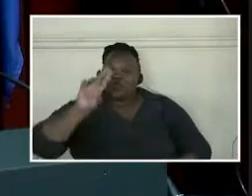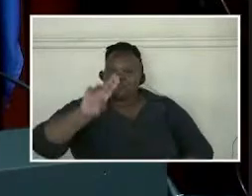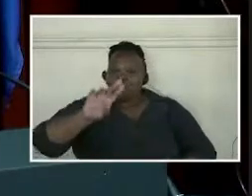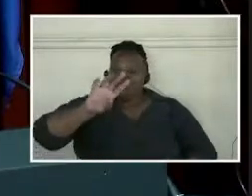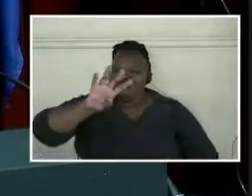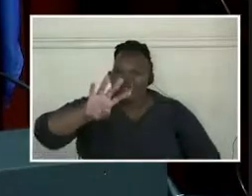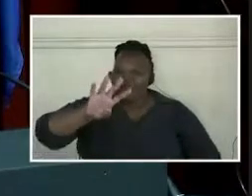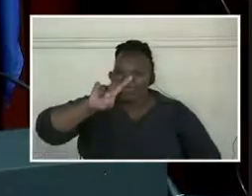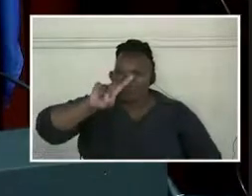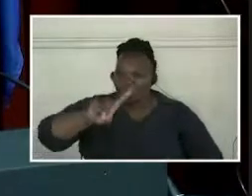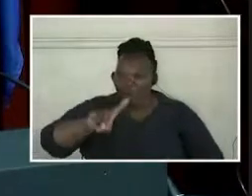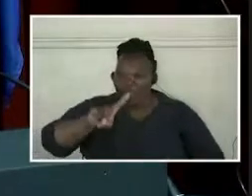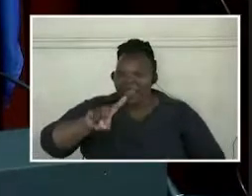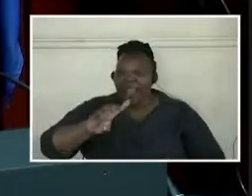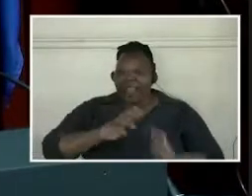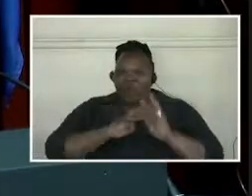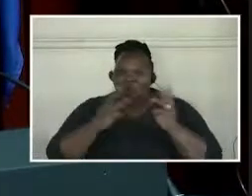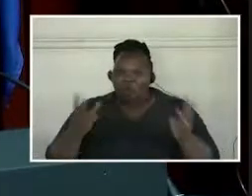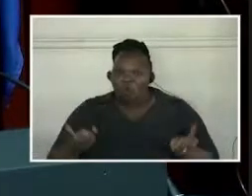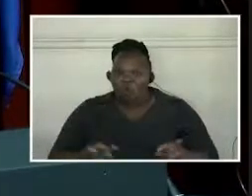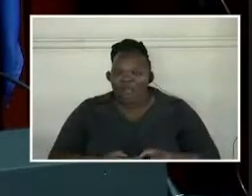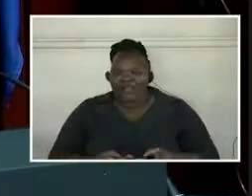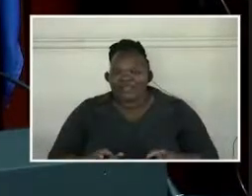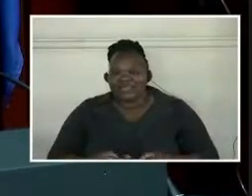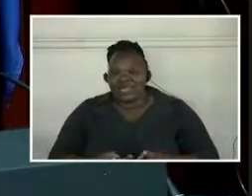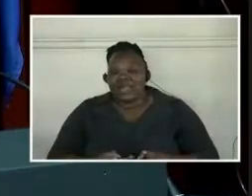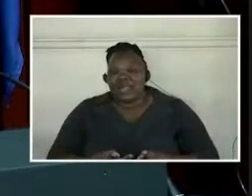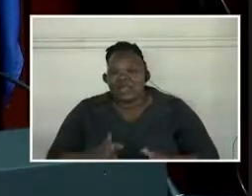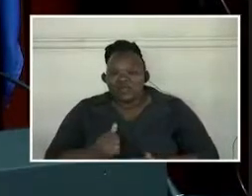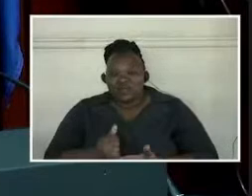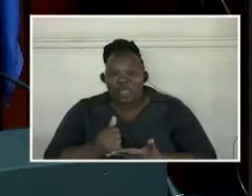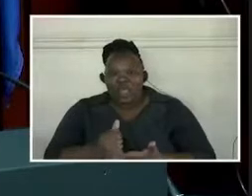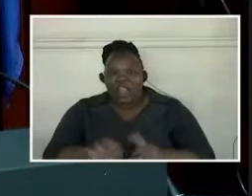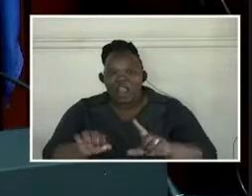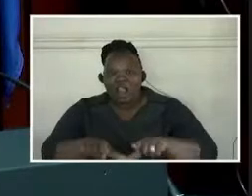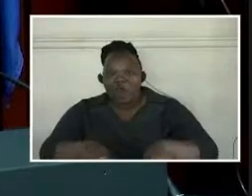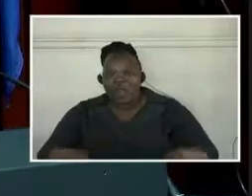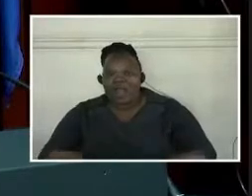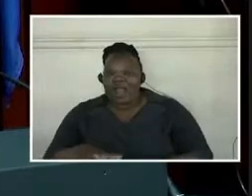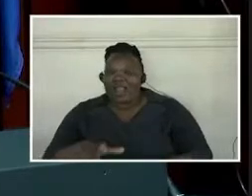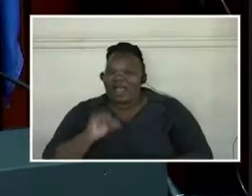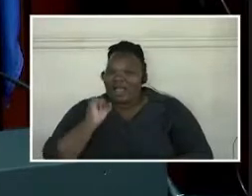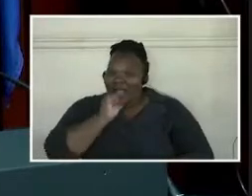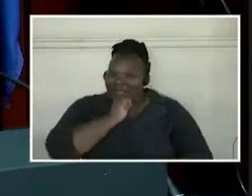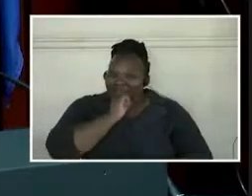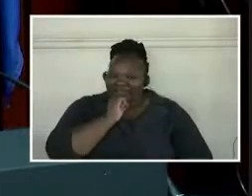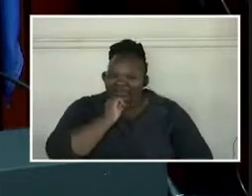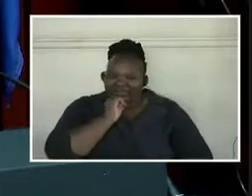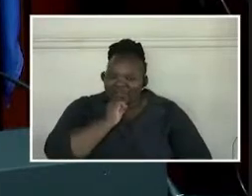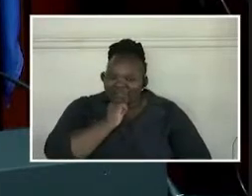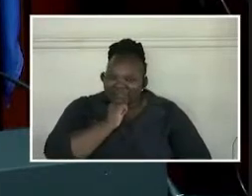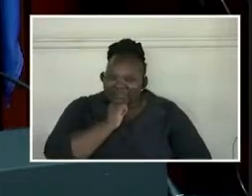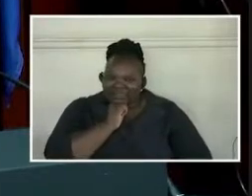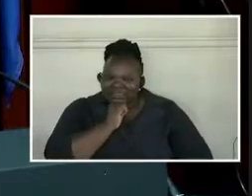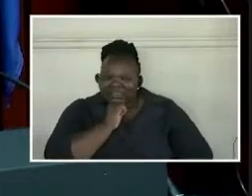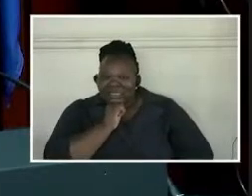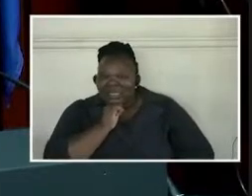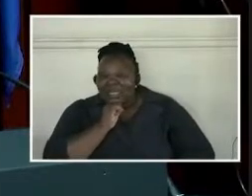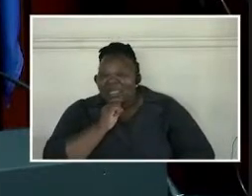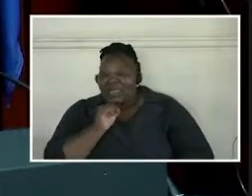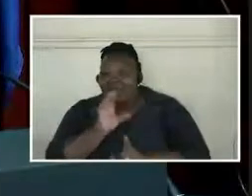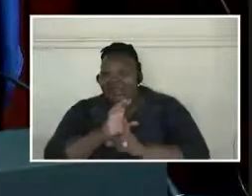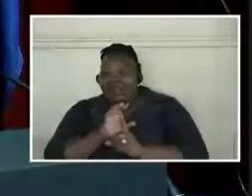world-based volunteers who have been employed to assist local based artists and culture